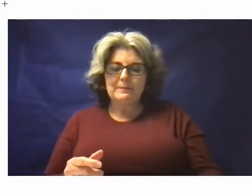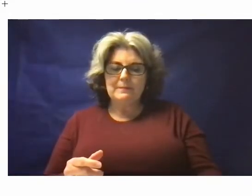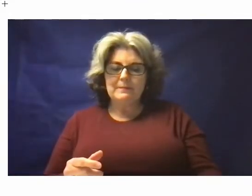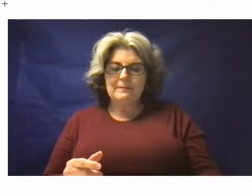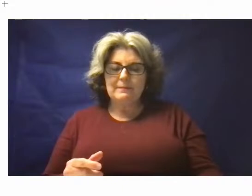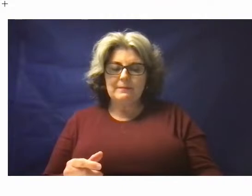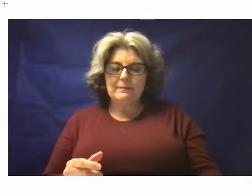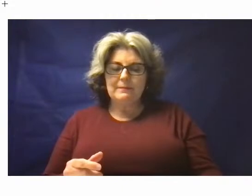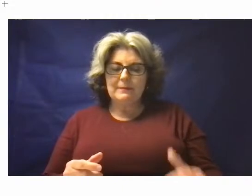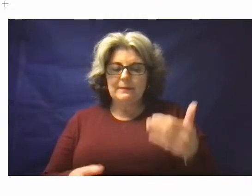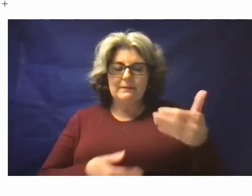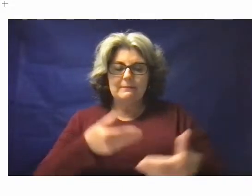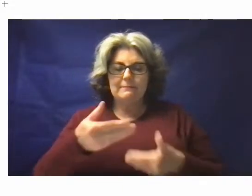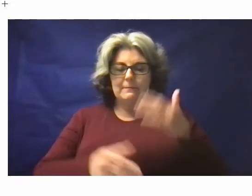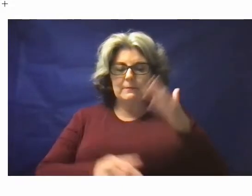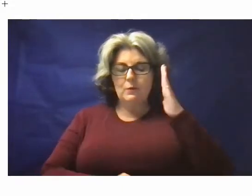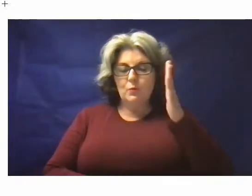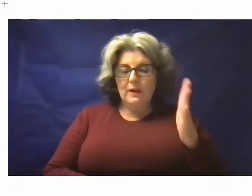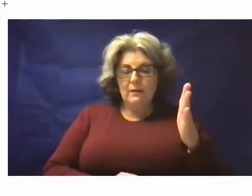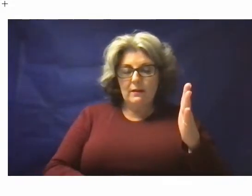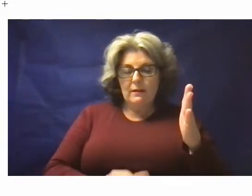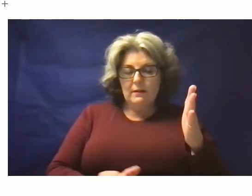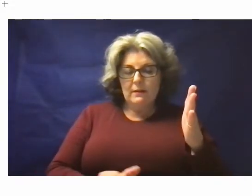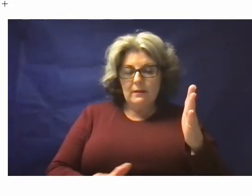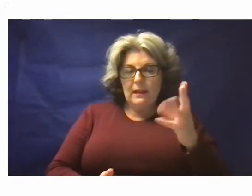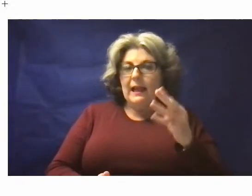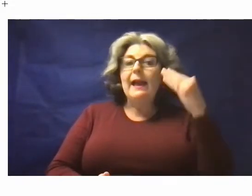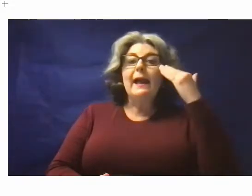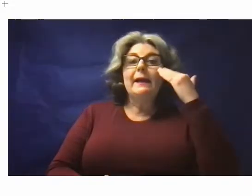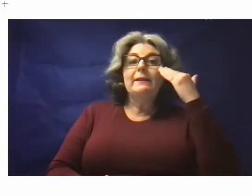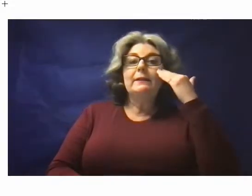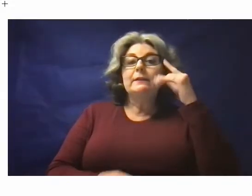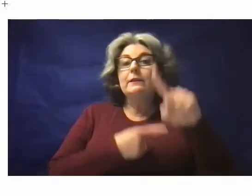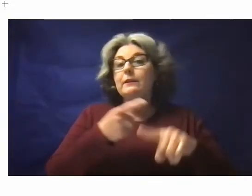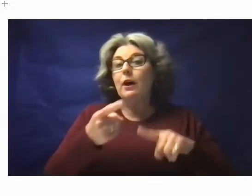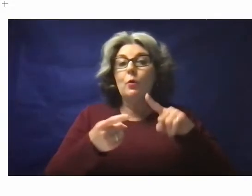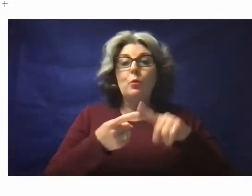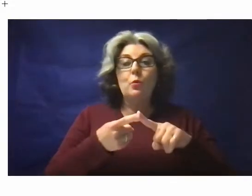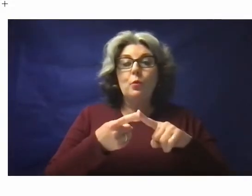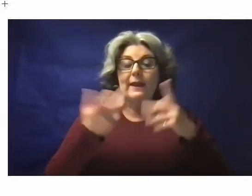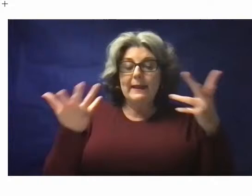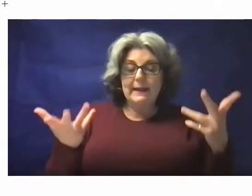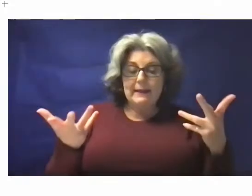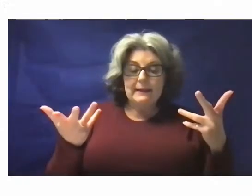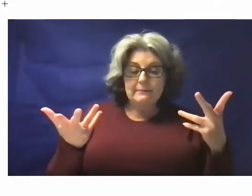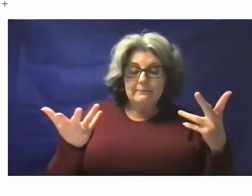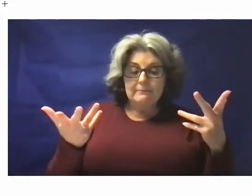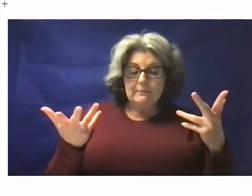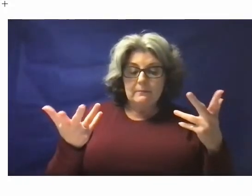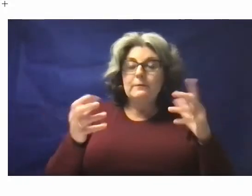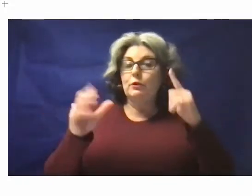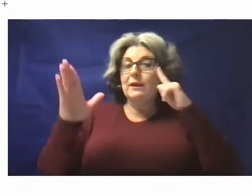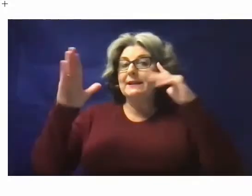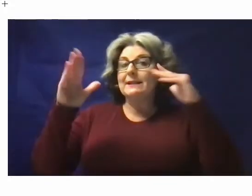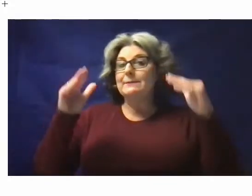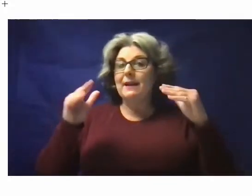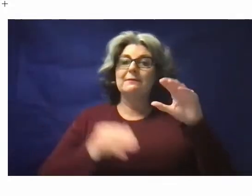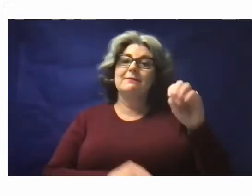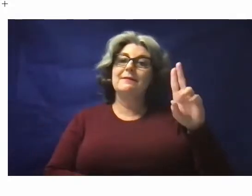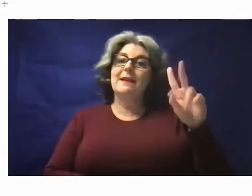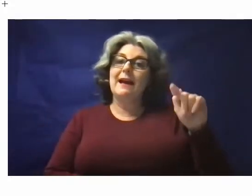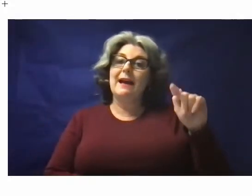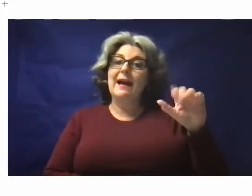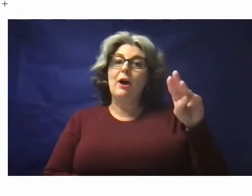through the process and know kind of when you'll be able to expect those outcomes.